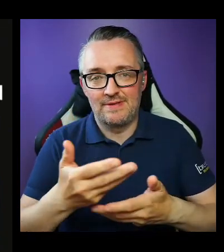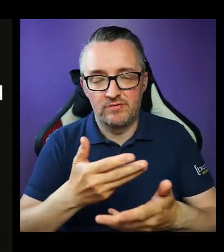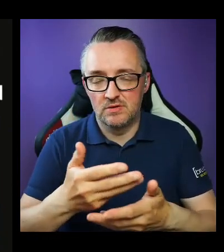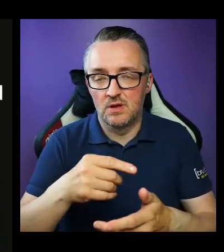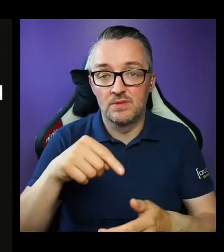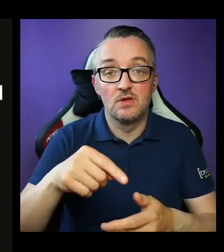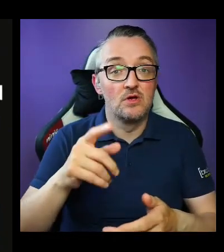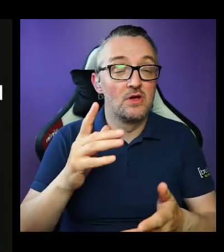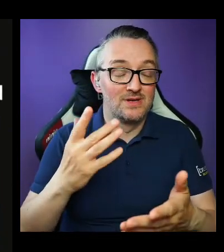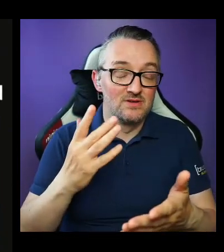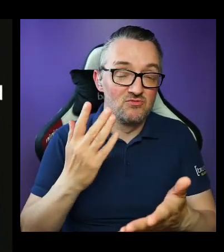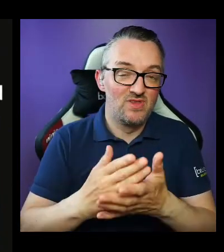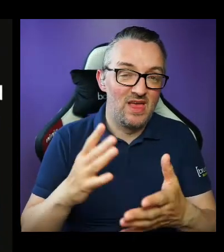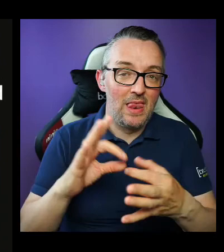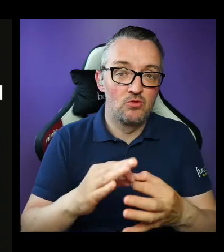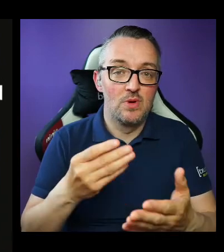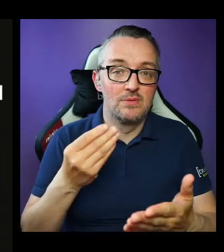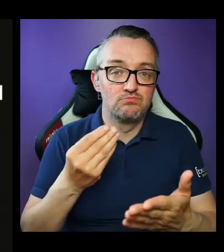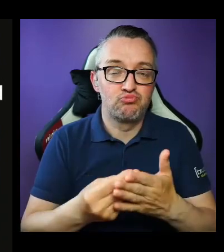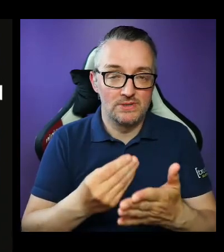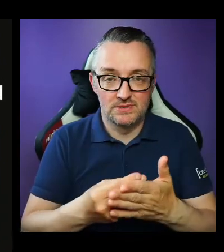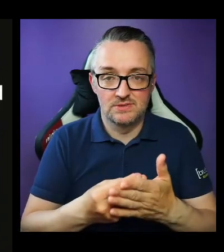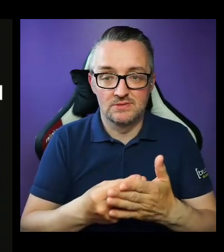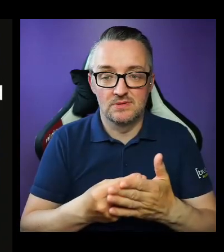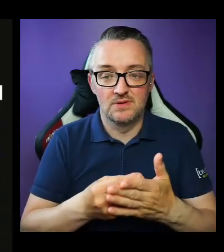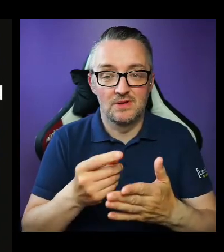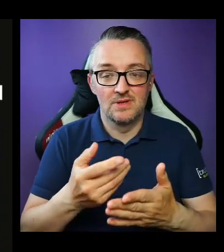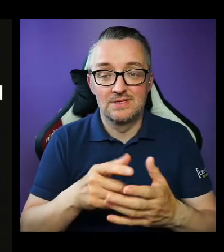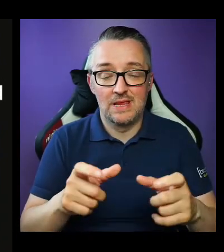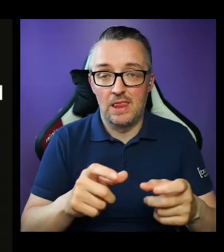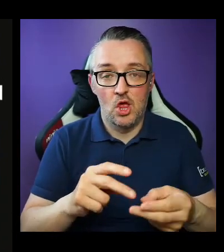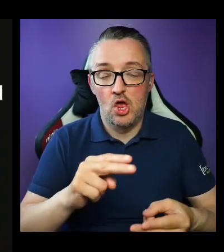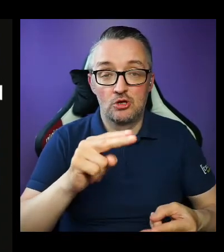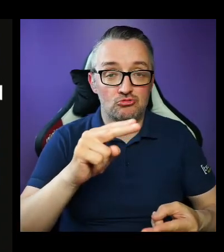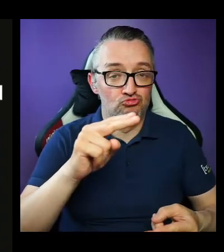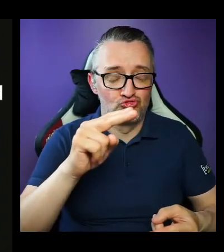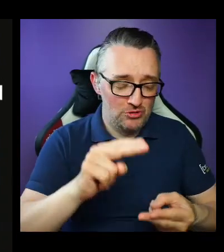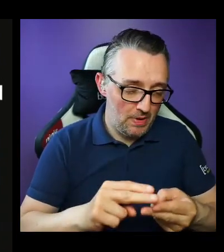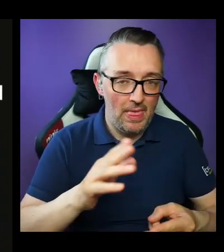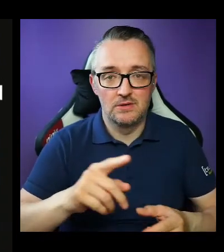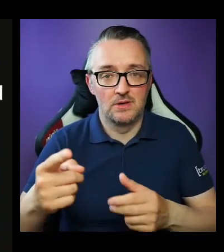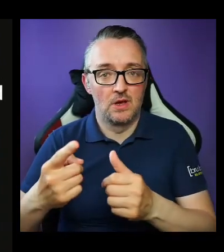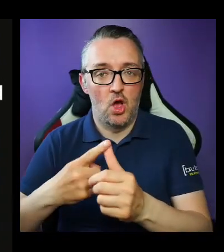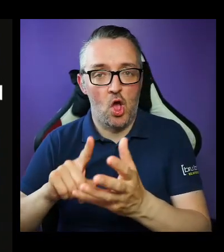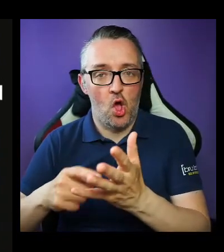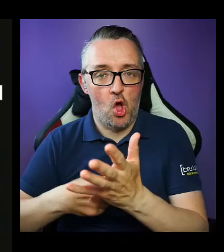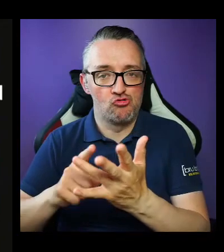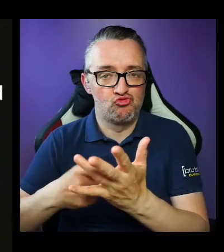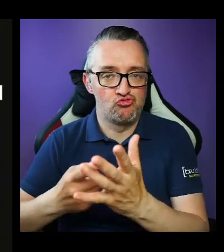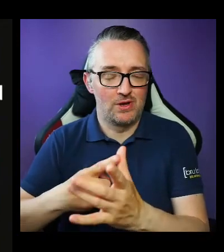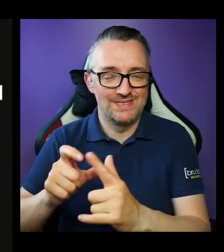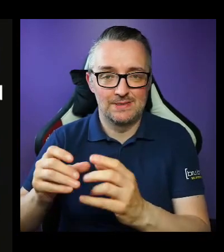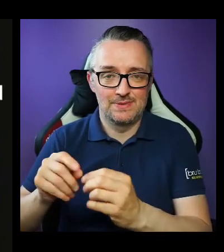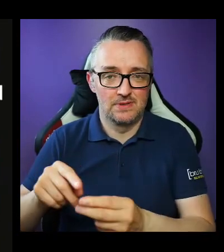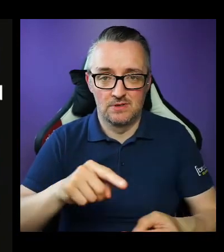matter of price. DynamoDB, it's still much cheaper than Aurora. I would say that. And